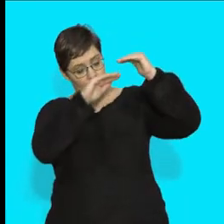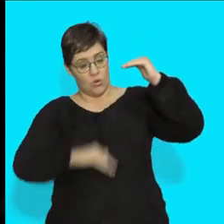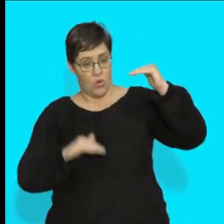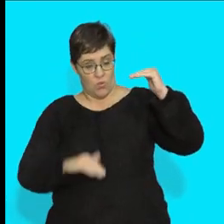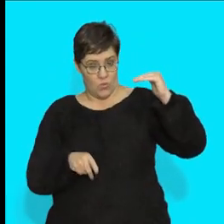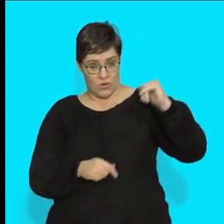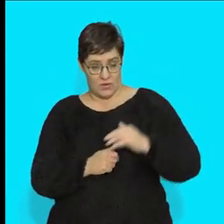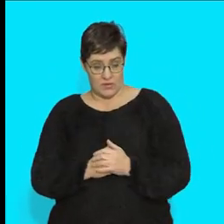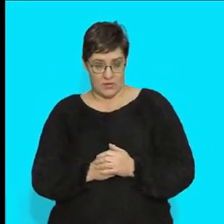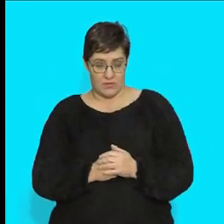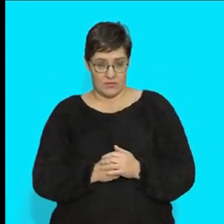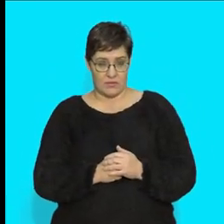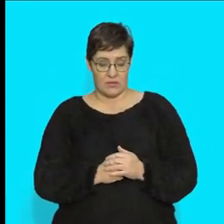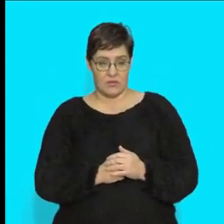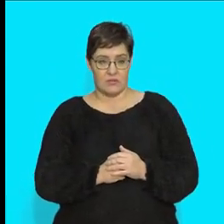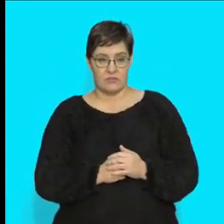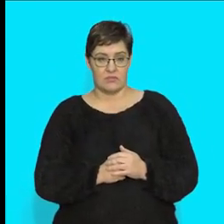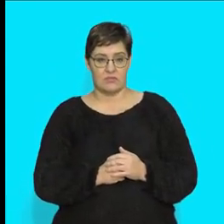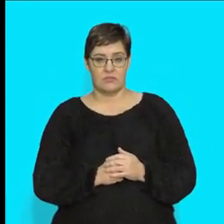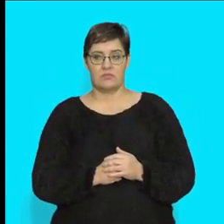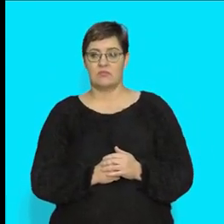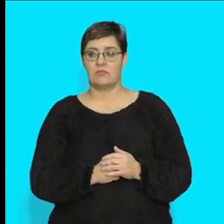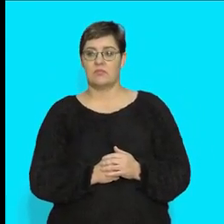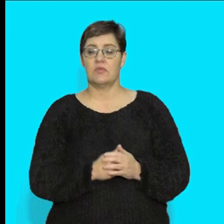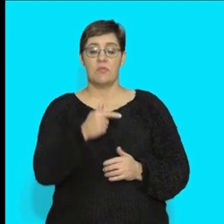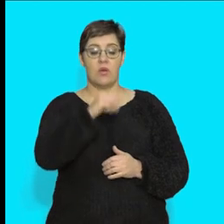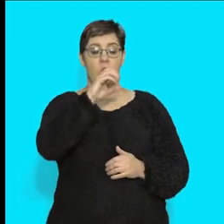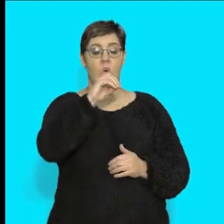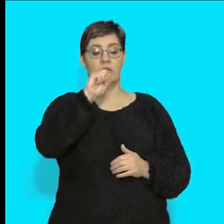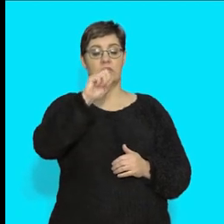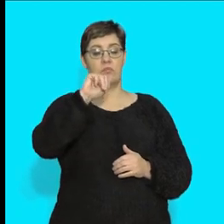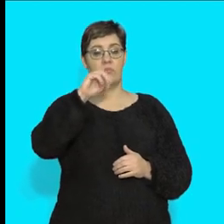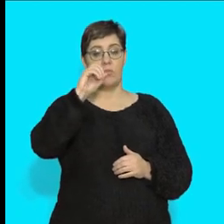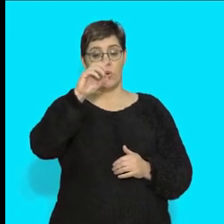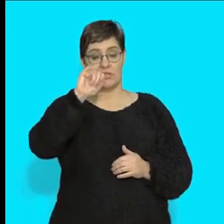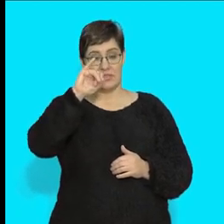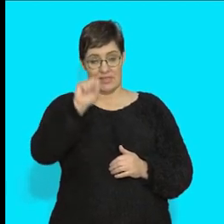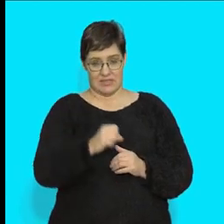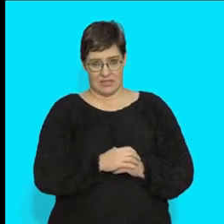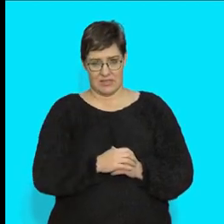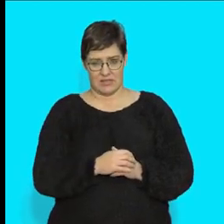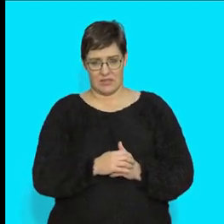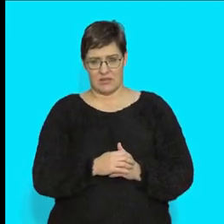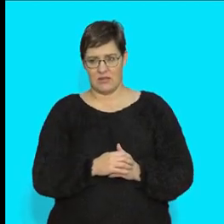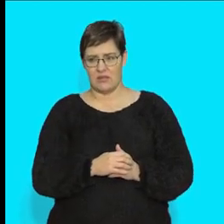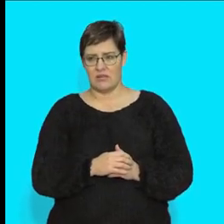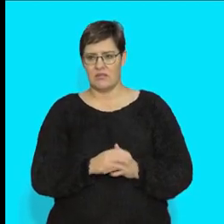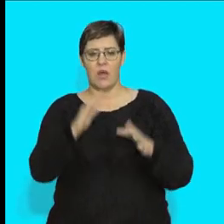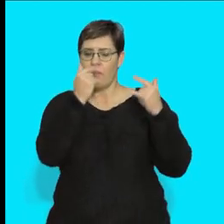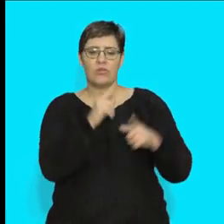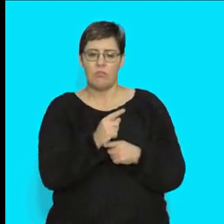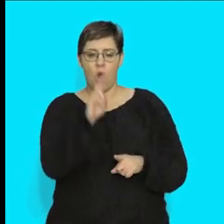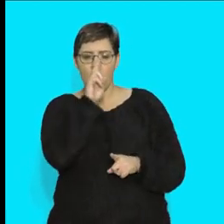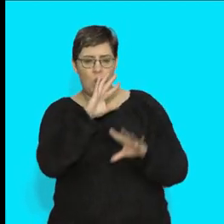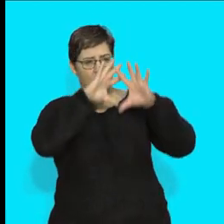a low concentration? Osmosis. Guys, stop learning things in boxes. We looked at